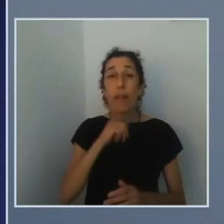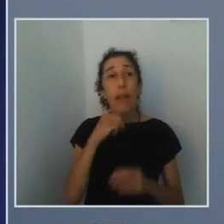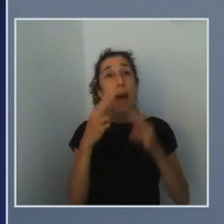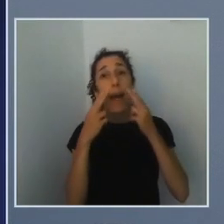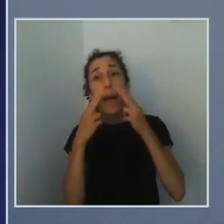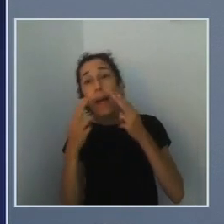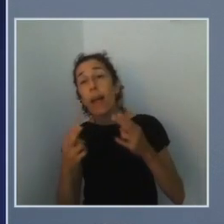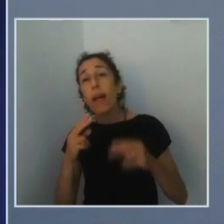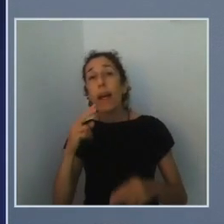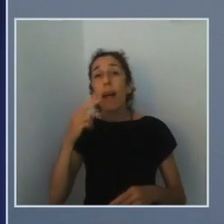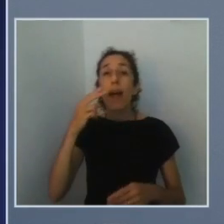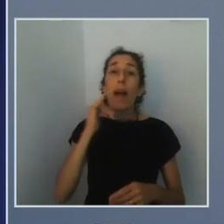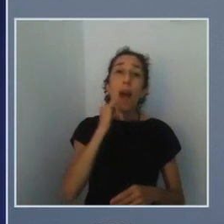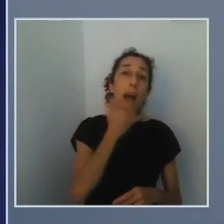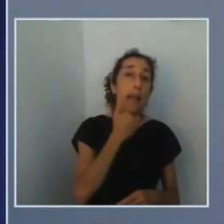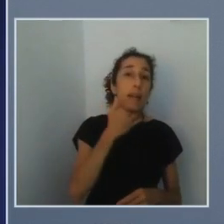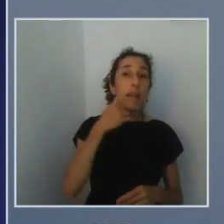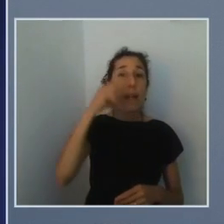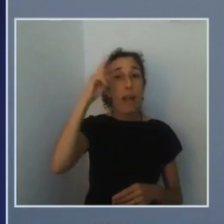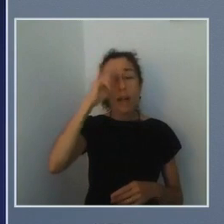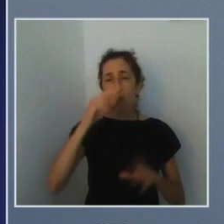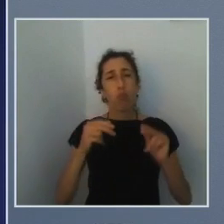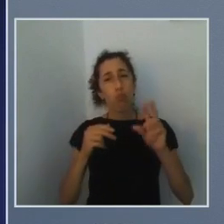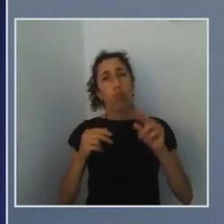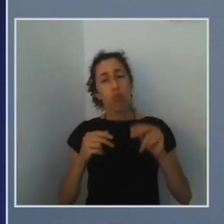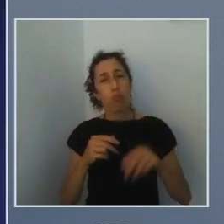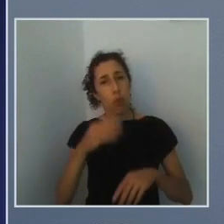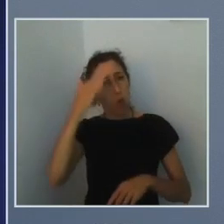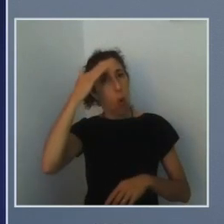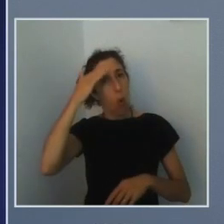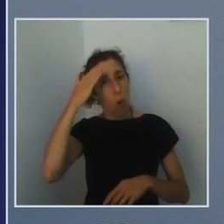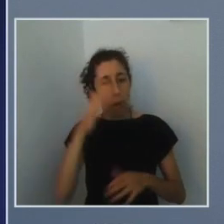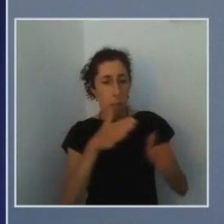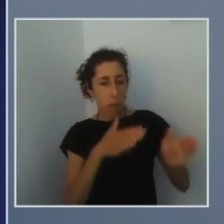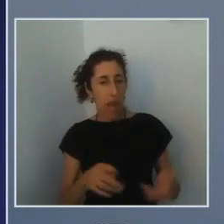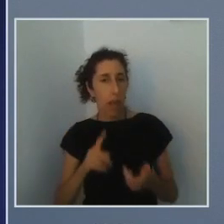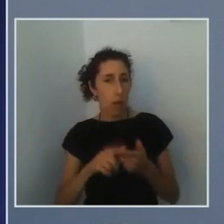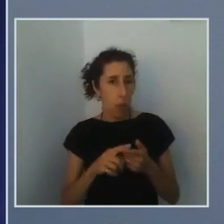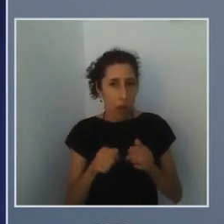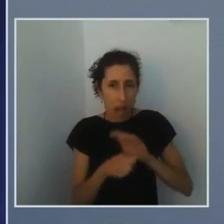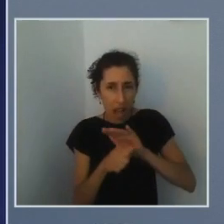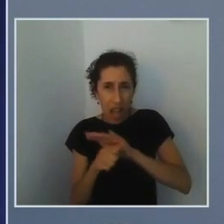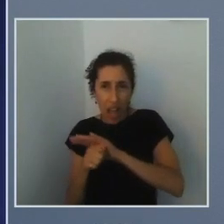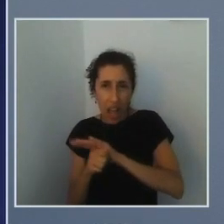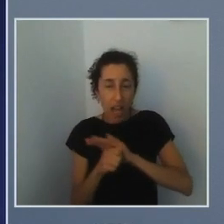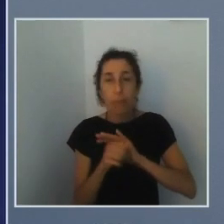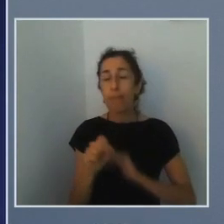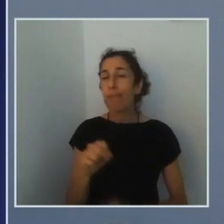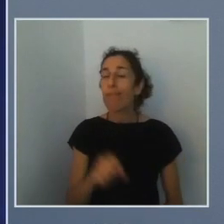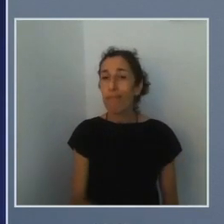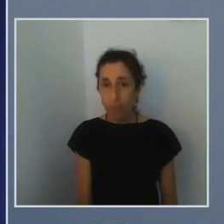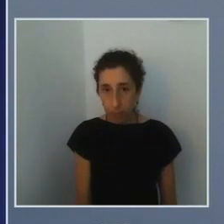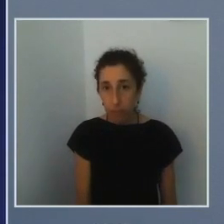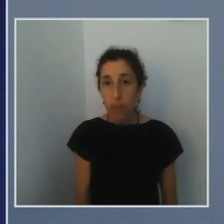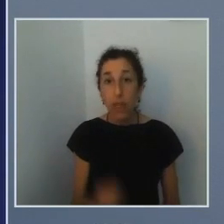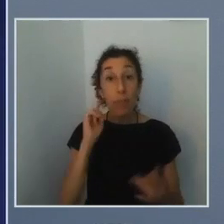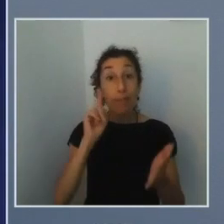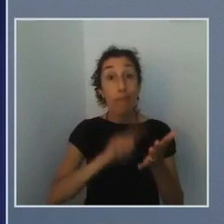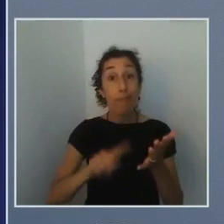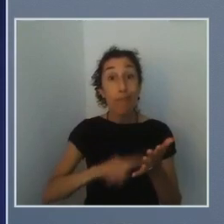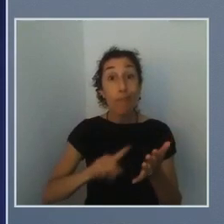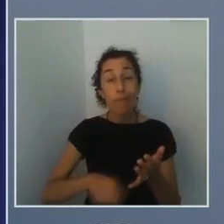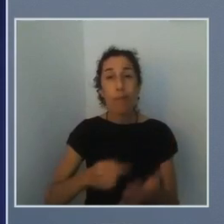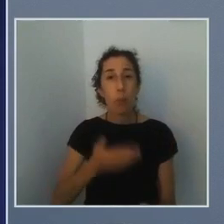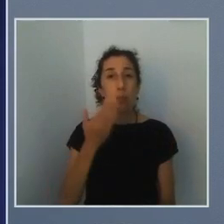ignored by senior leaders. The NRA's board's audit committee was negligent in